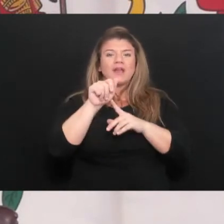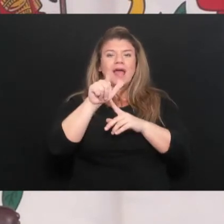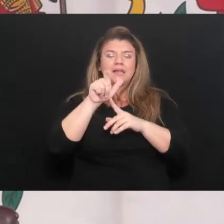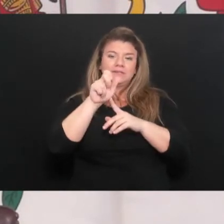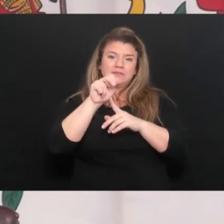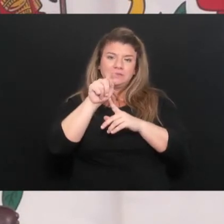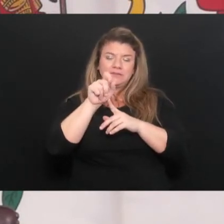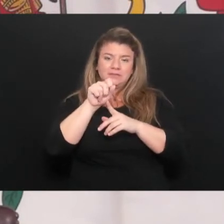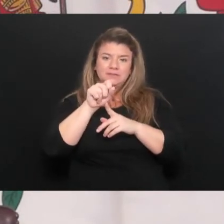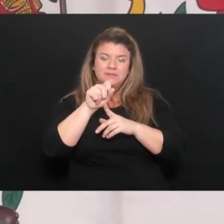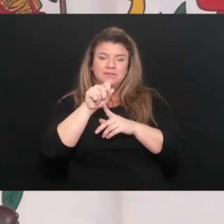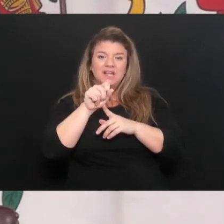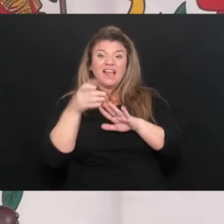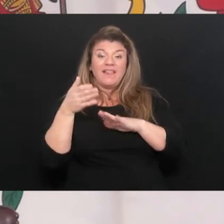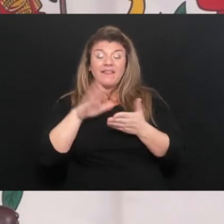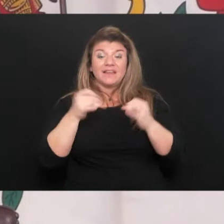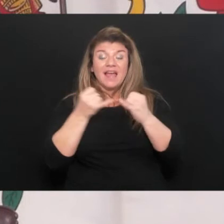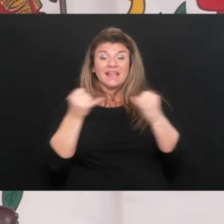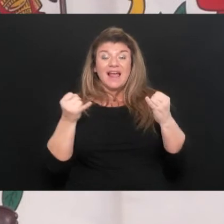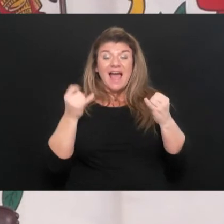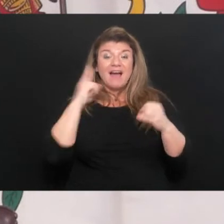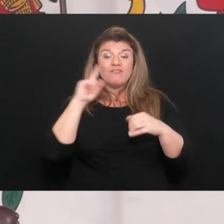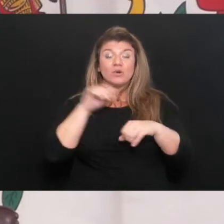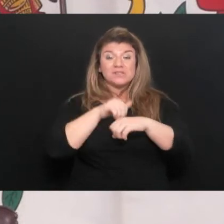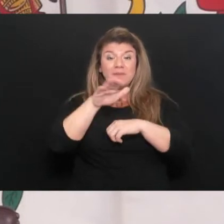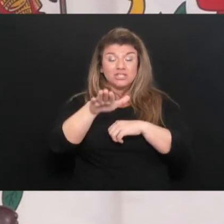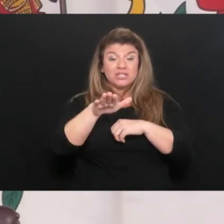basically. The deadline for submissions is